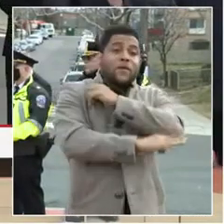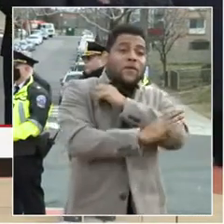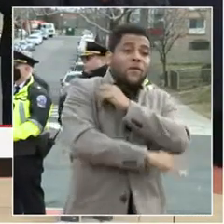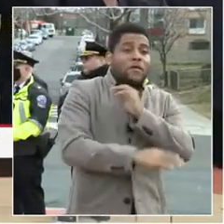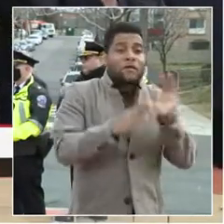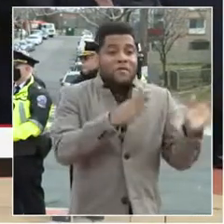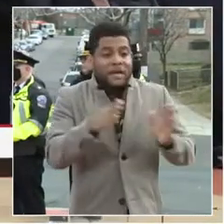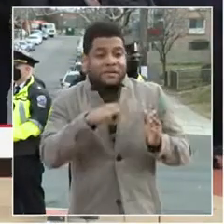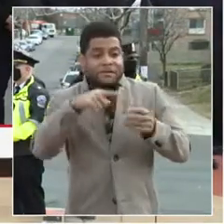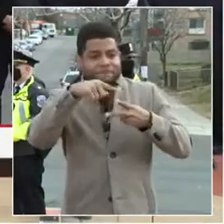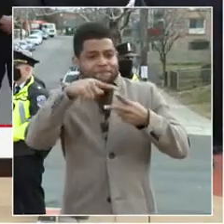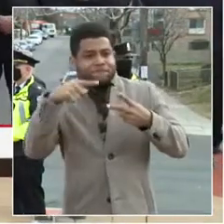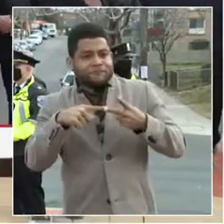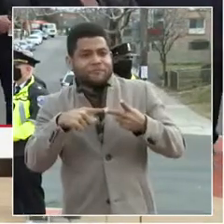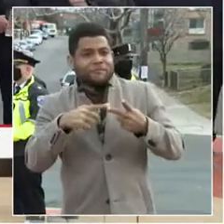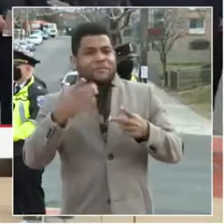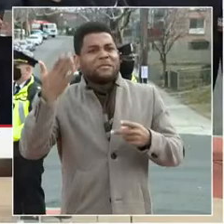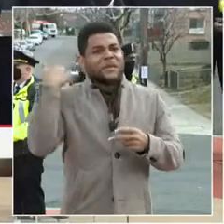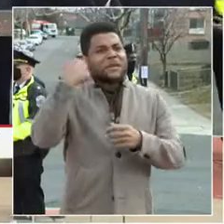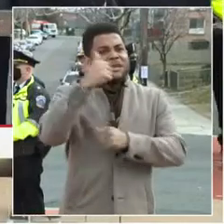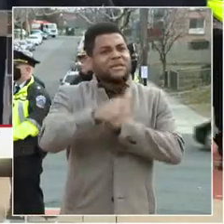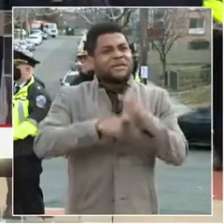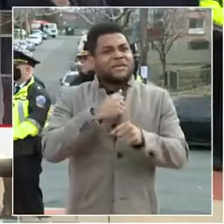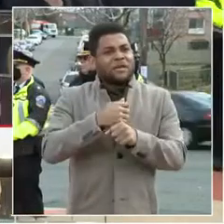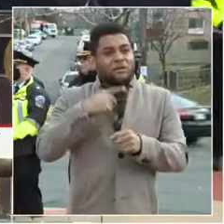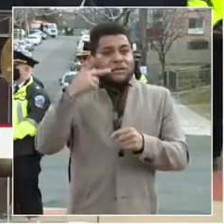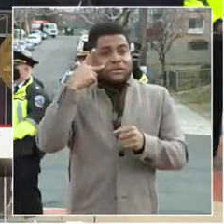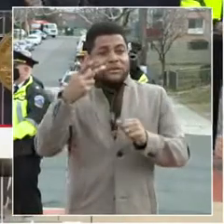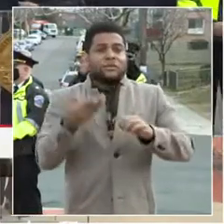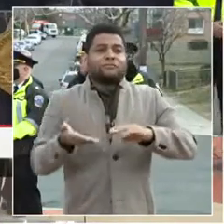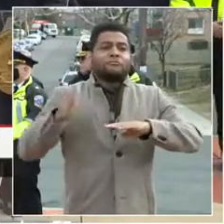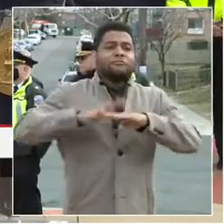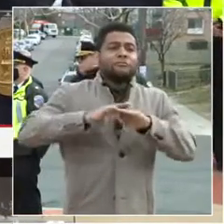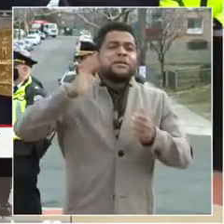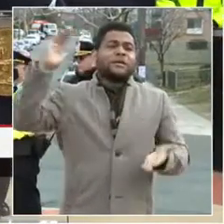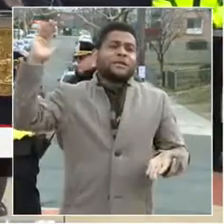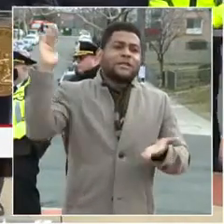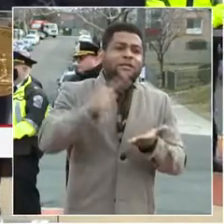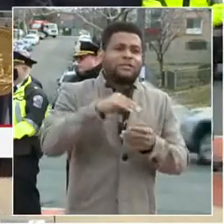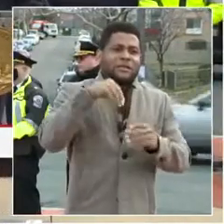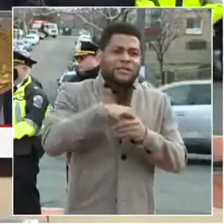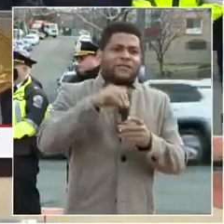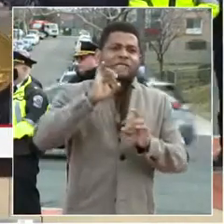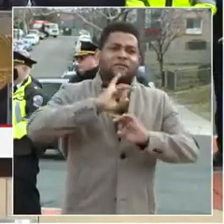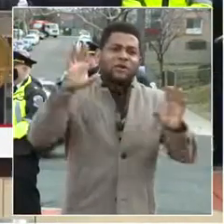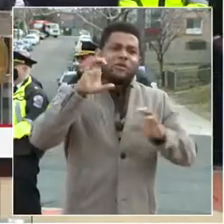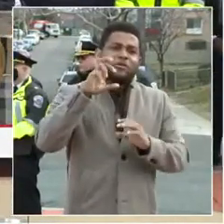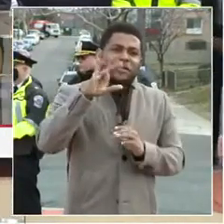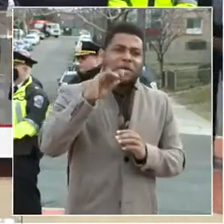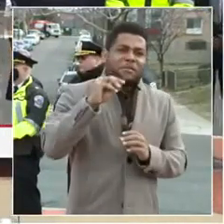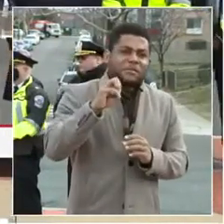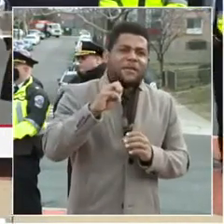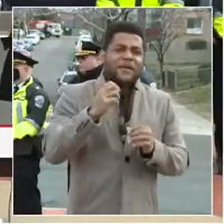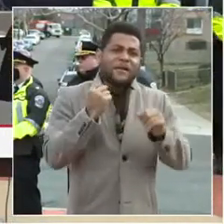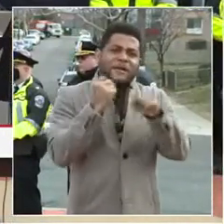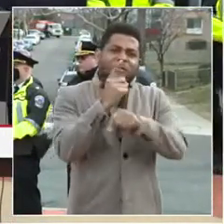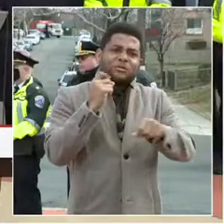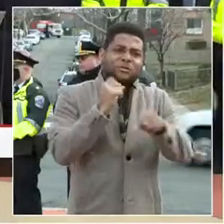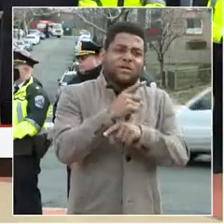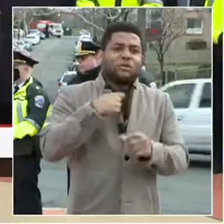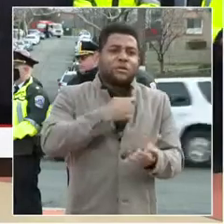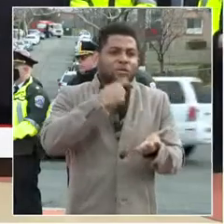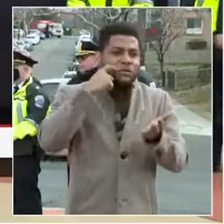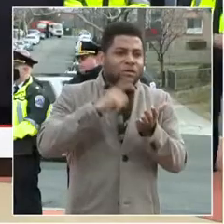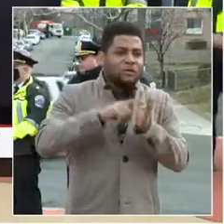course of the last 10 years, we see double-digit reductions in violent crime and homicides every year. We want to expand that, we want to do